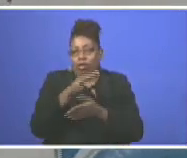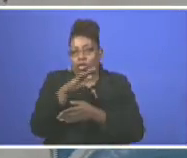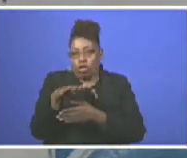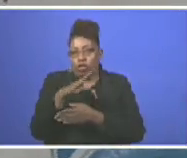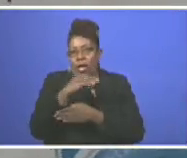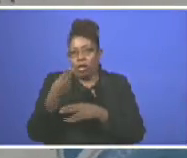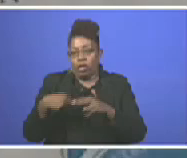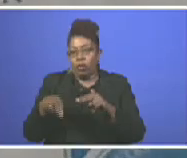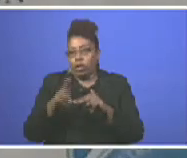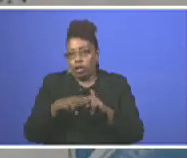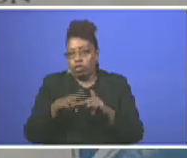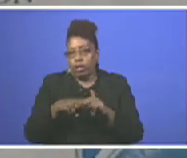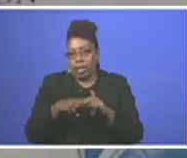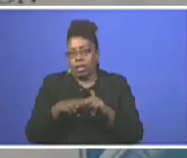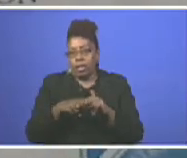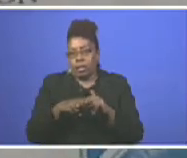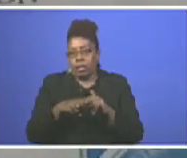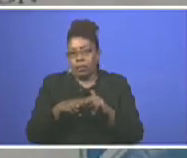increase